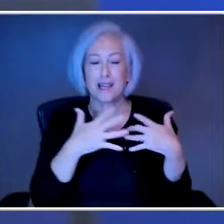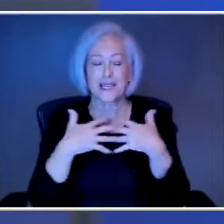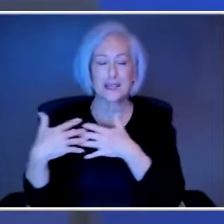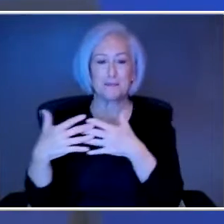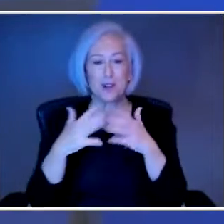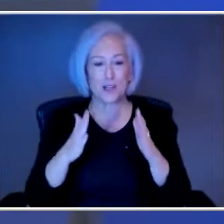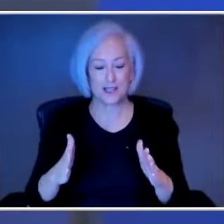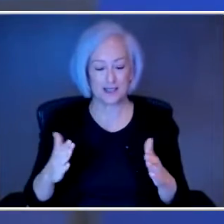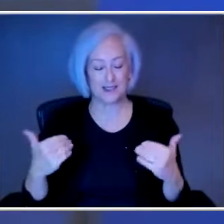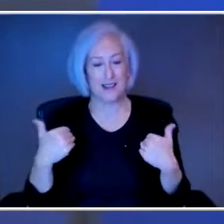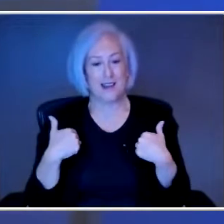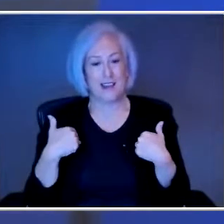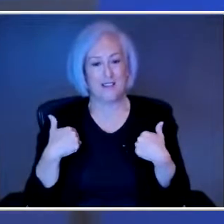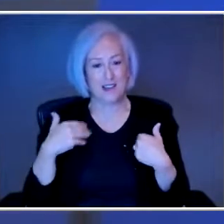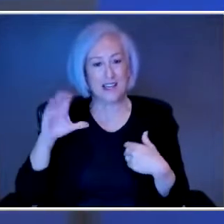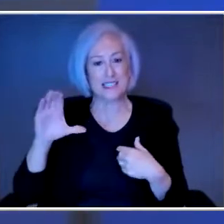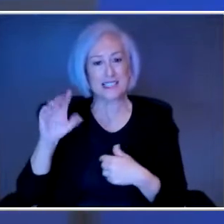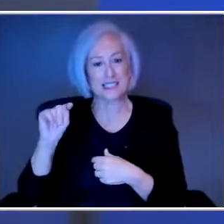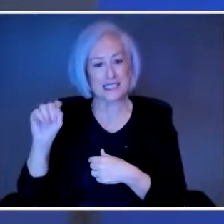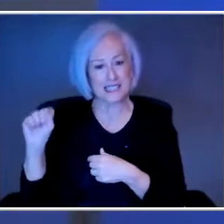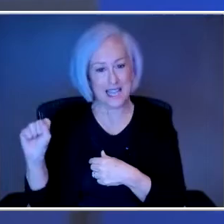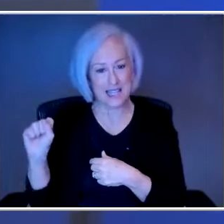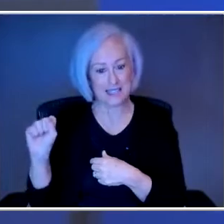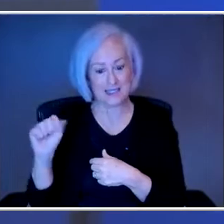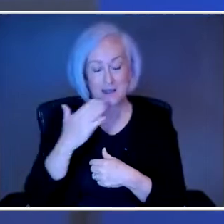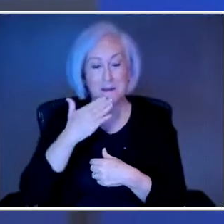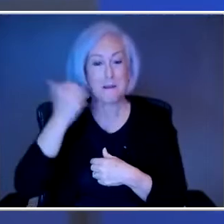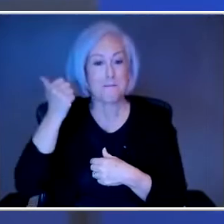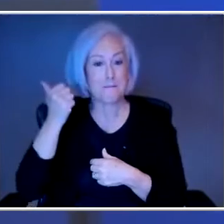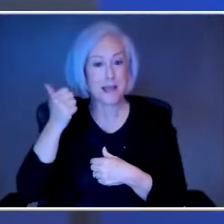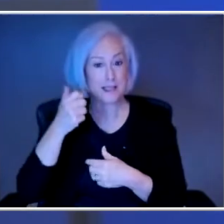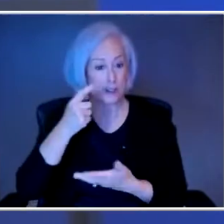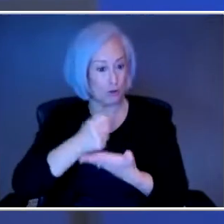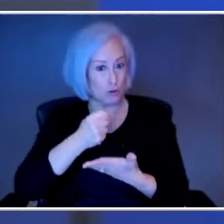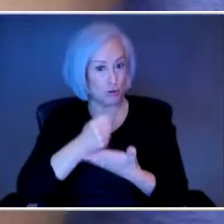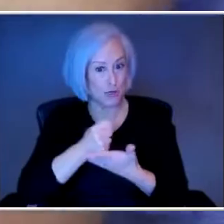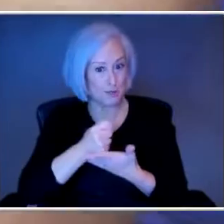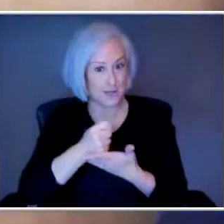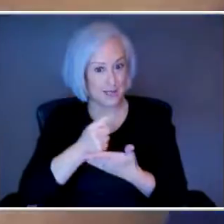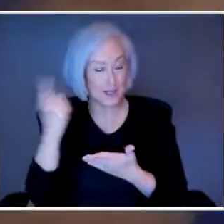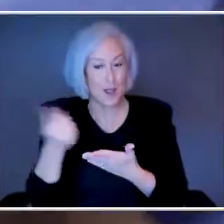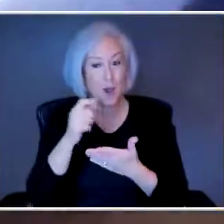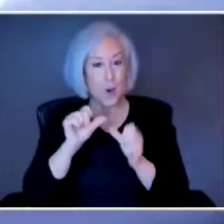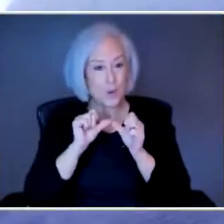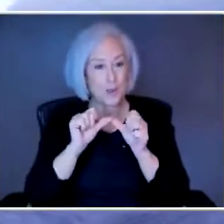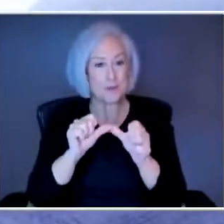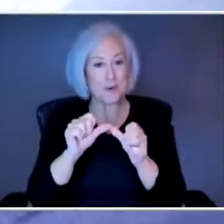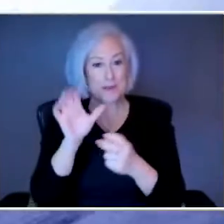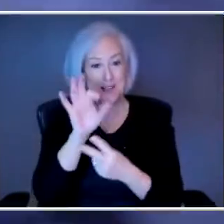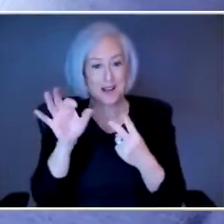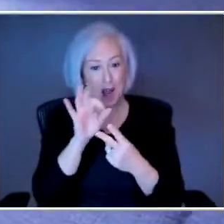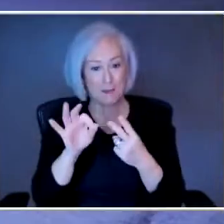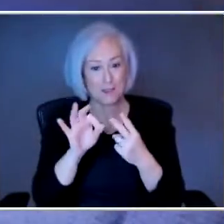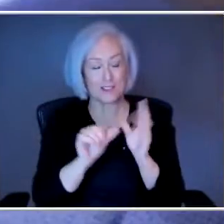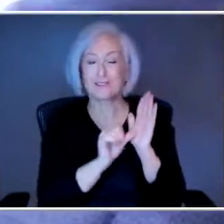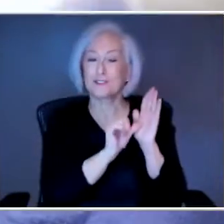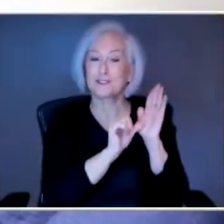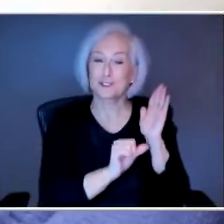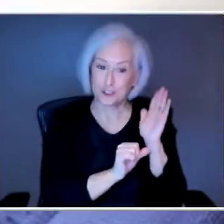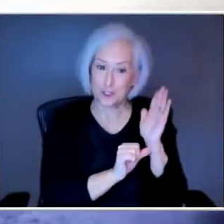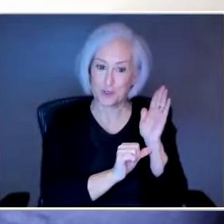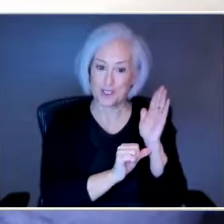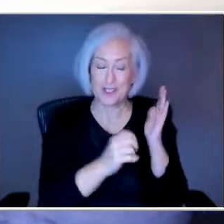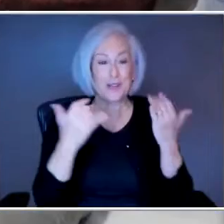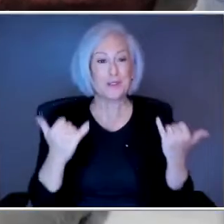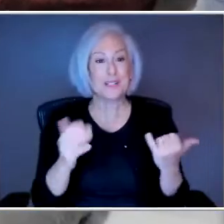best treatment option is also the only permanent option: surgery. Today, we are seeing how carpal tunnel syndrome